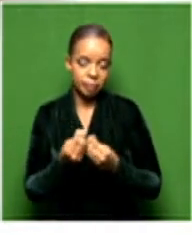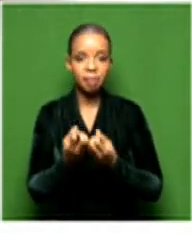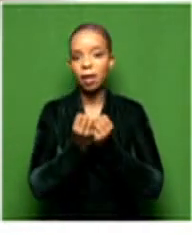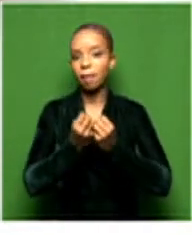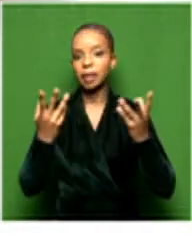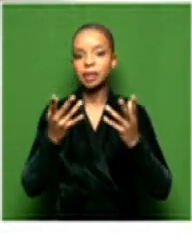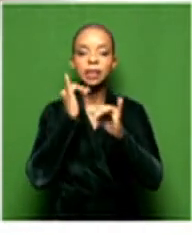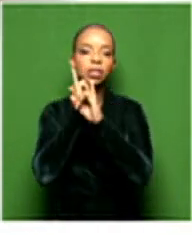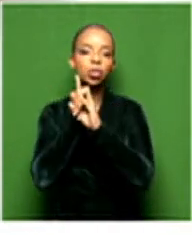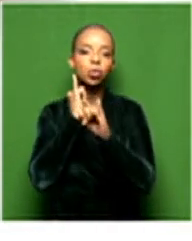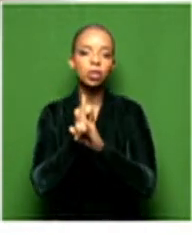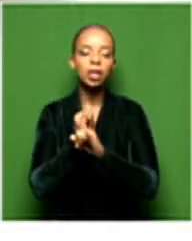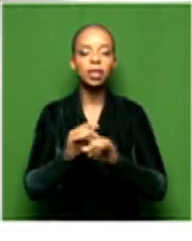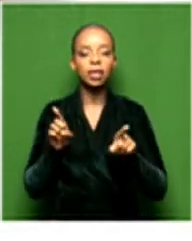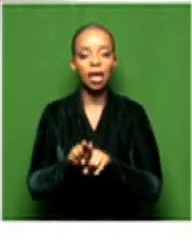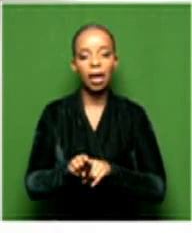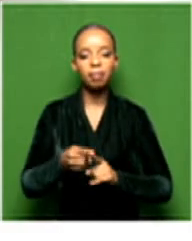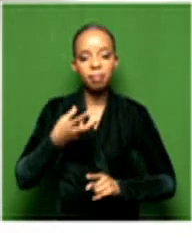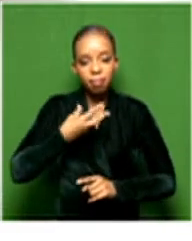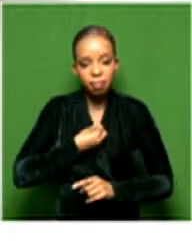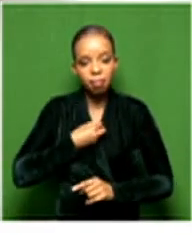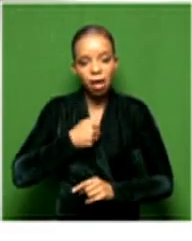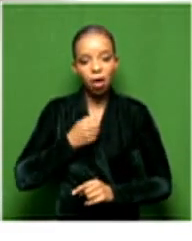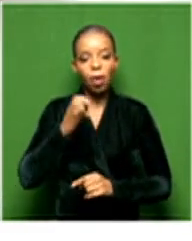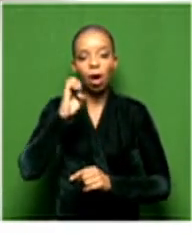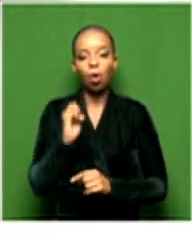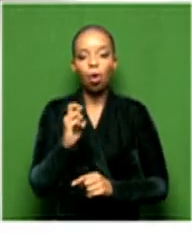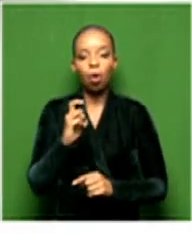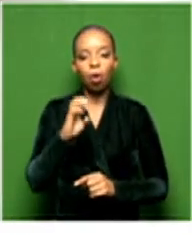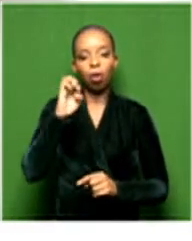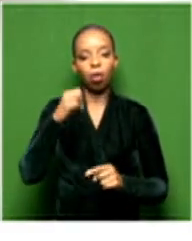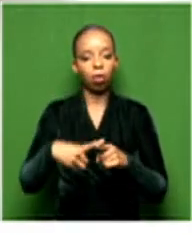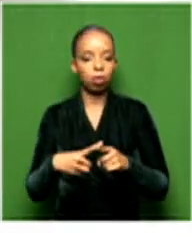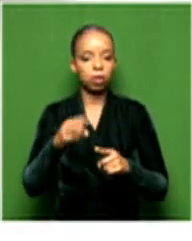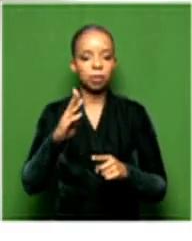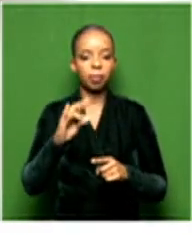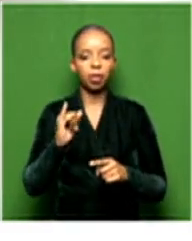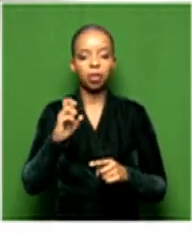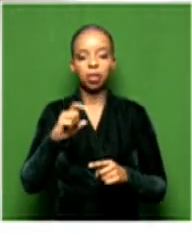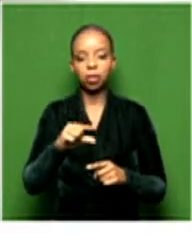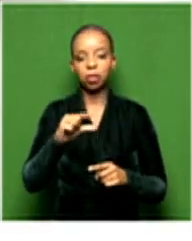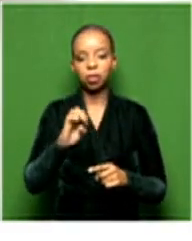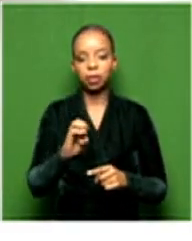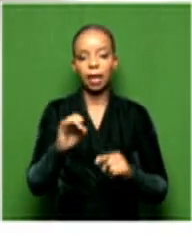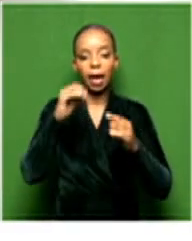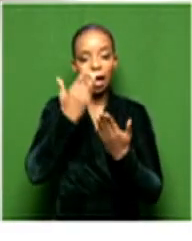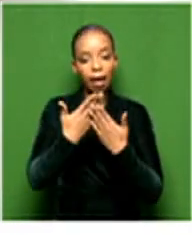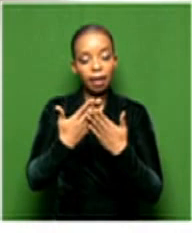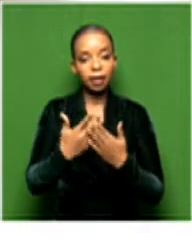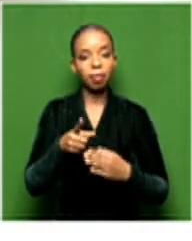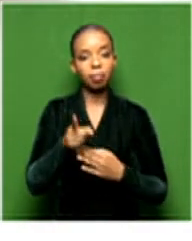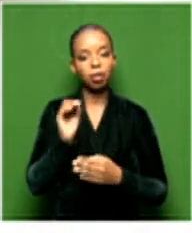Oxbridge Academy, we offer SIOSH accredited courses. SIOSH is the South African Institute for